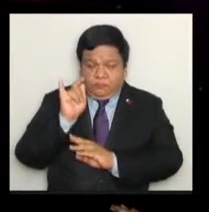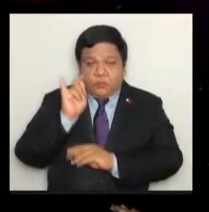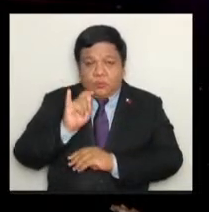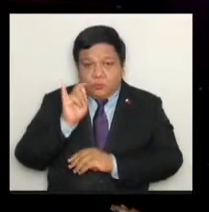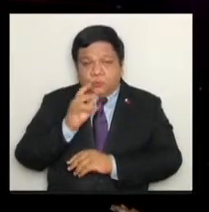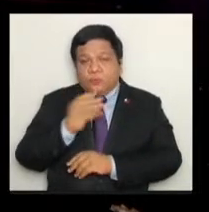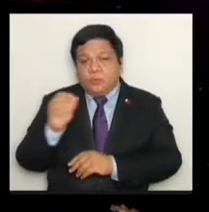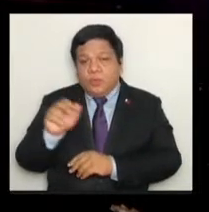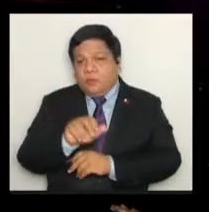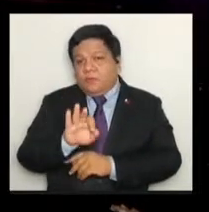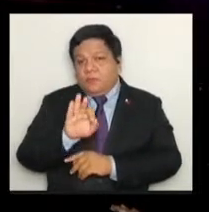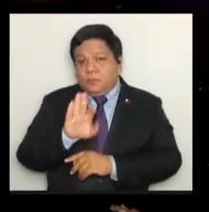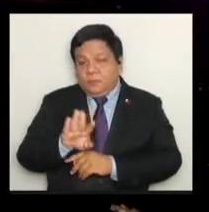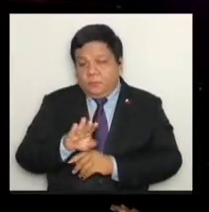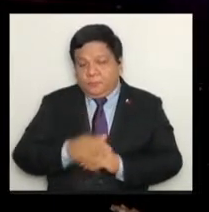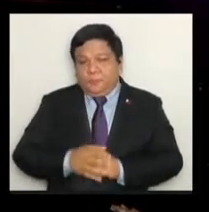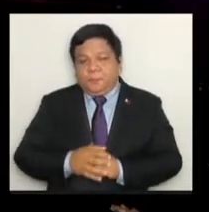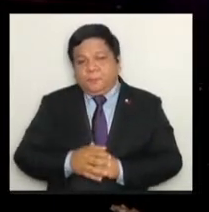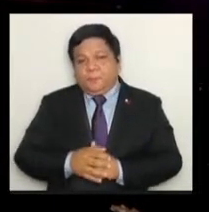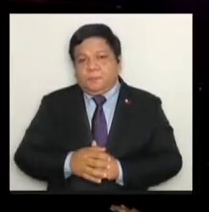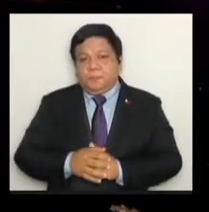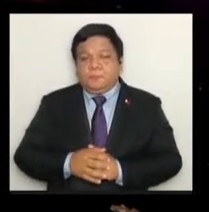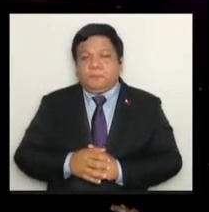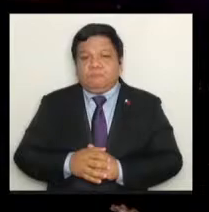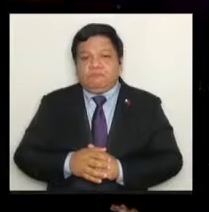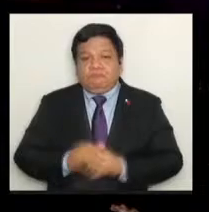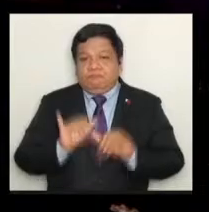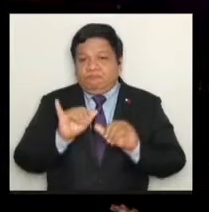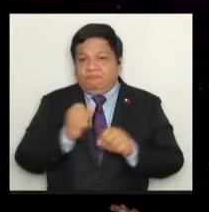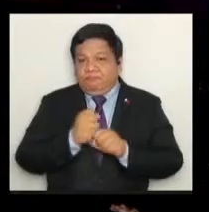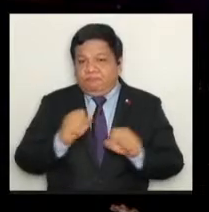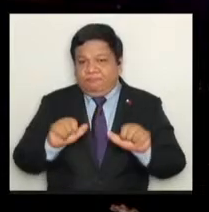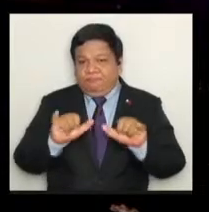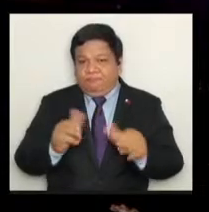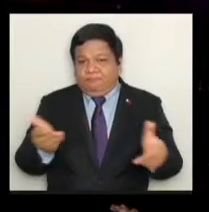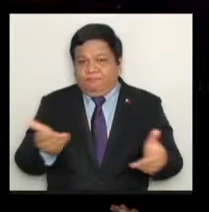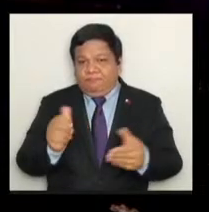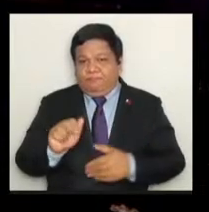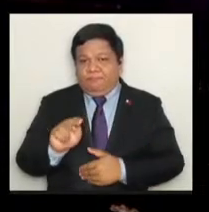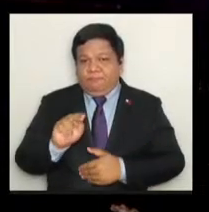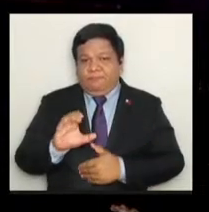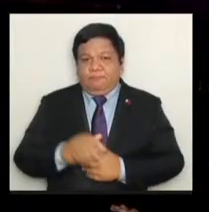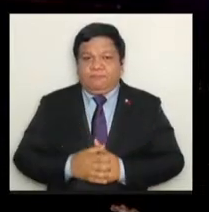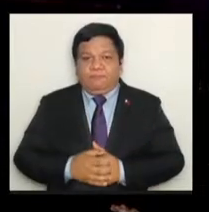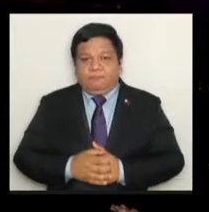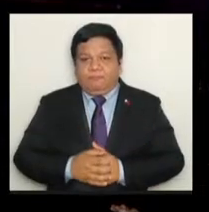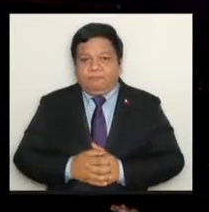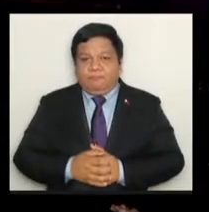YouTube channel and on ANC 24/7 on Facebook. Keep safe. Keep it here on ANC.